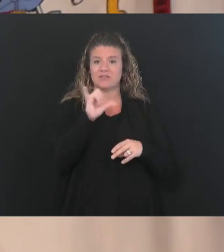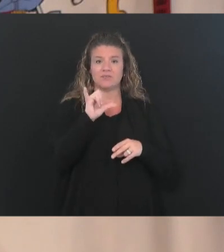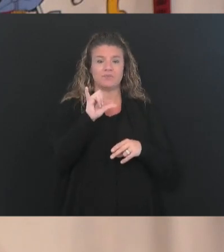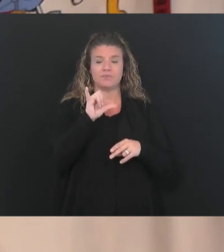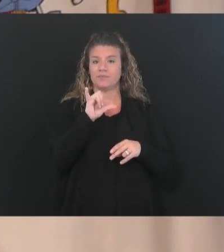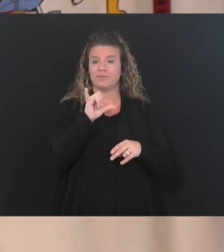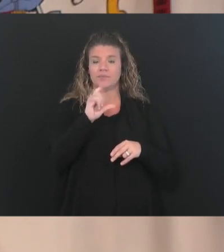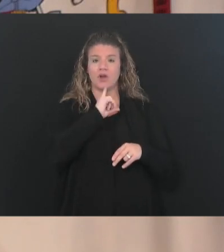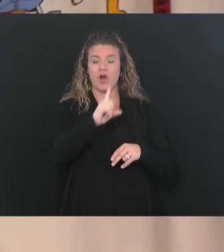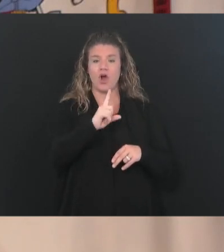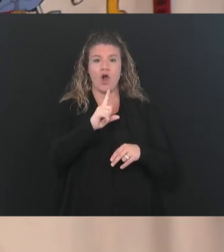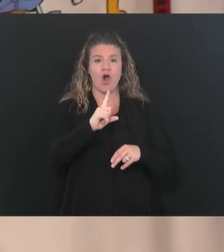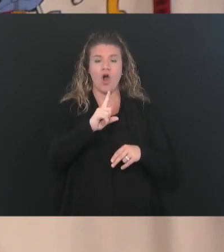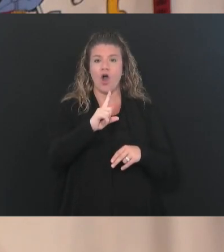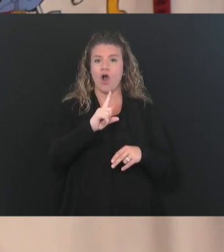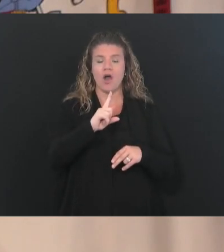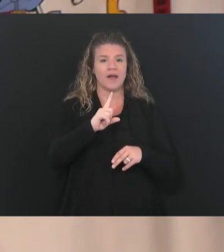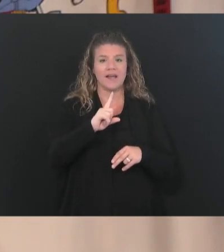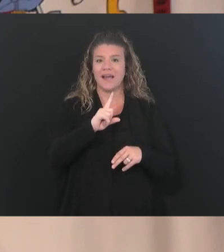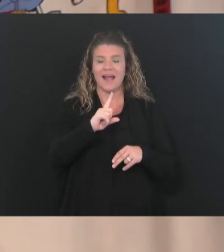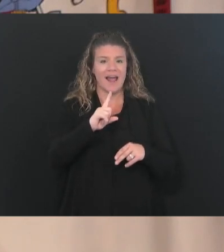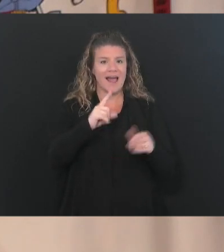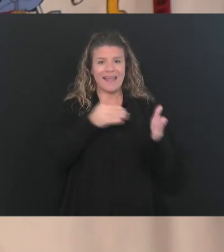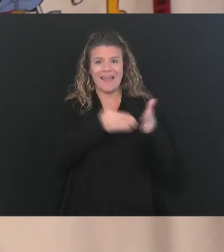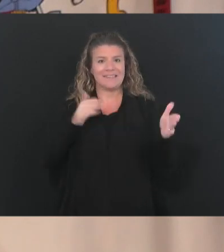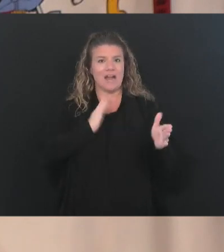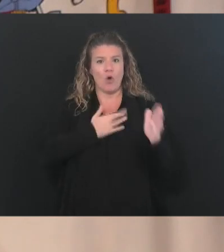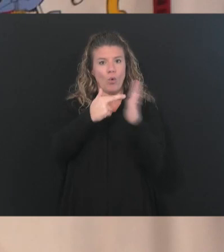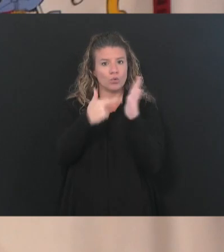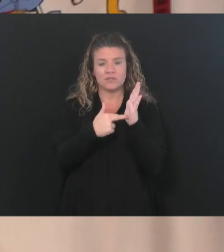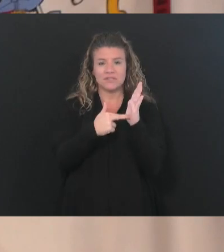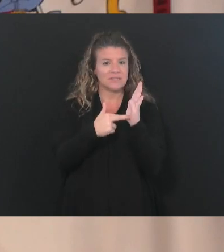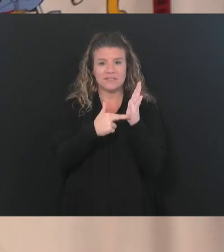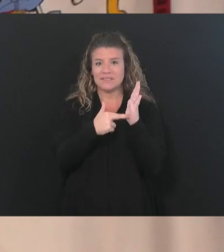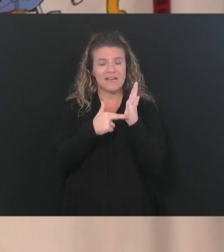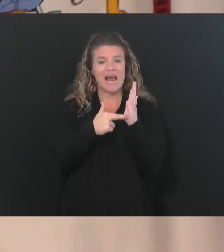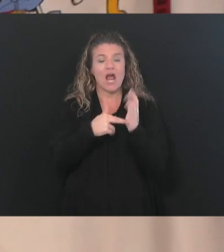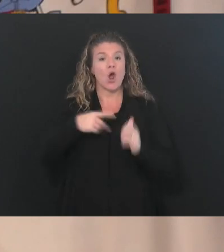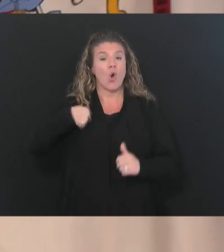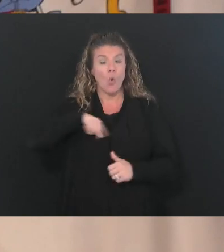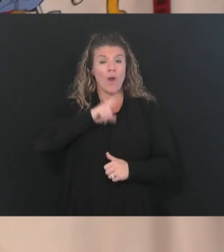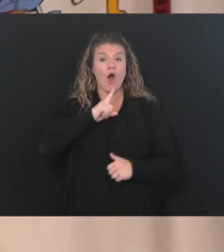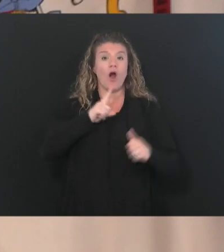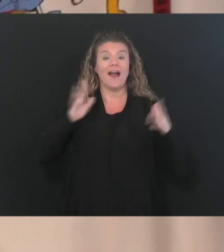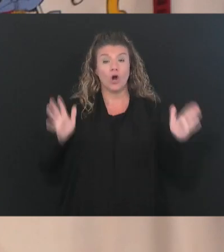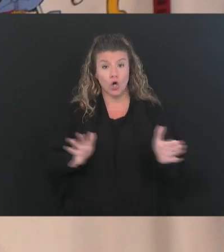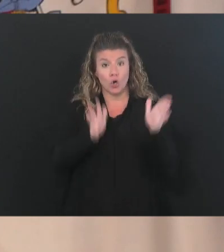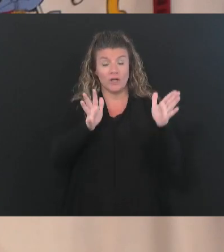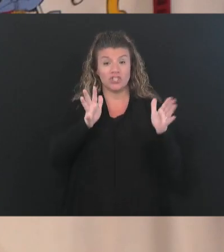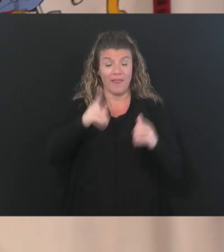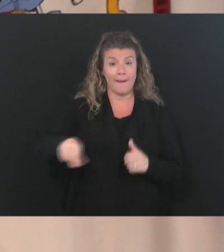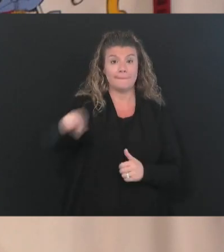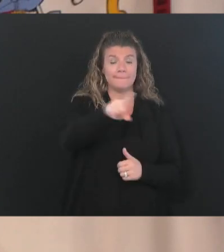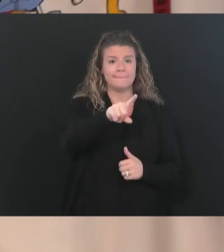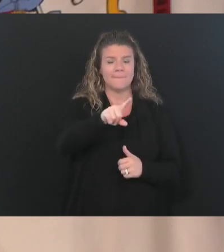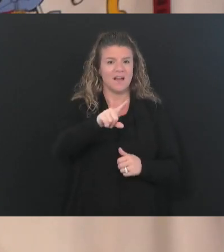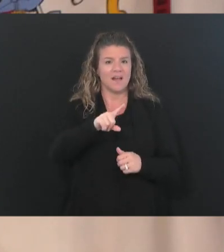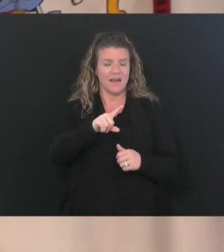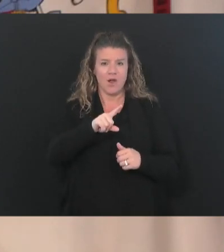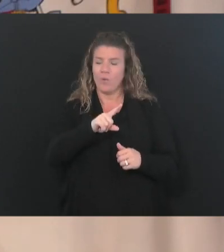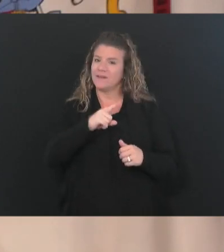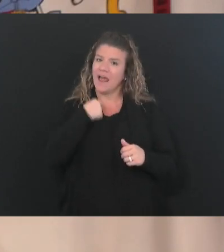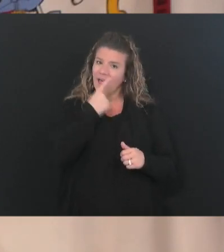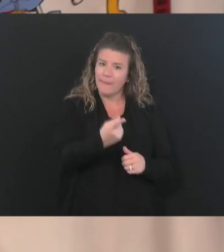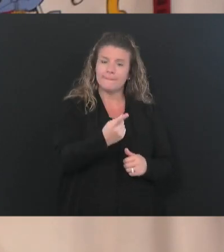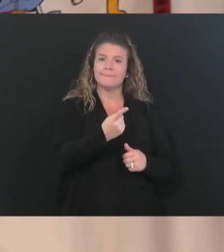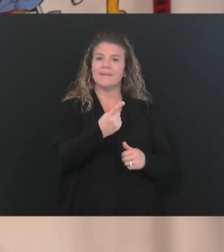is adverse to our social distancing, we're encouraging them or empowering them and encouraging